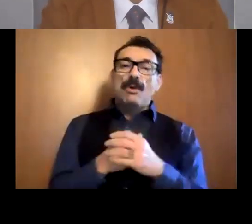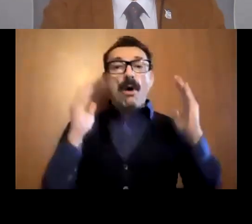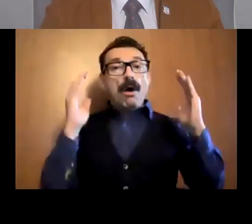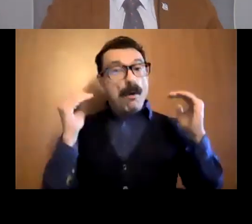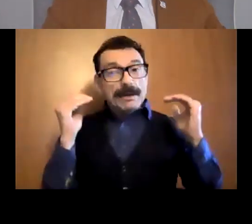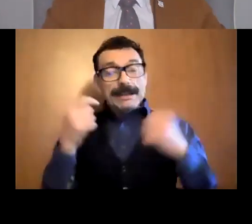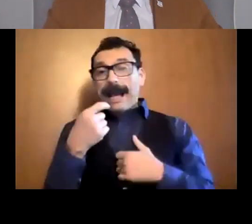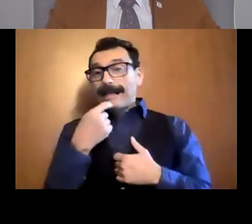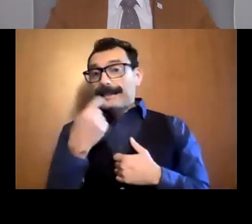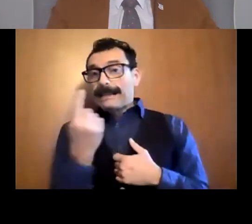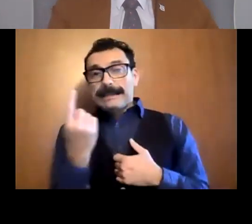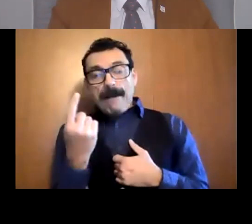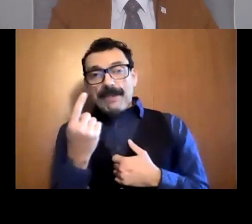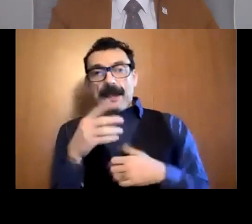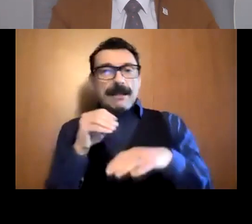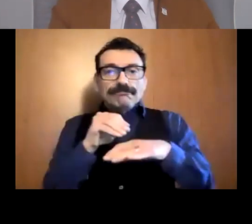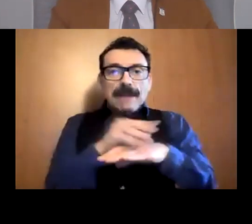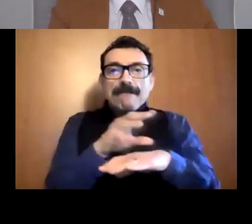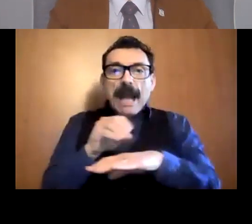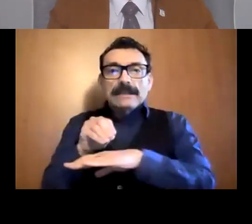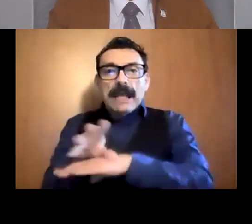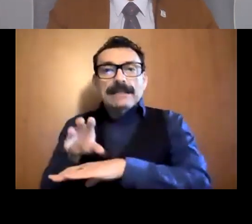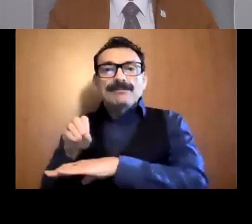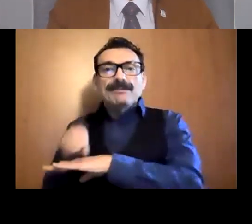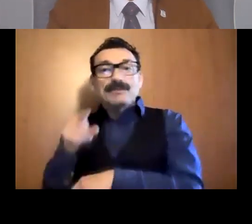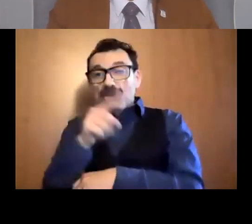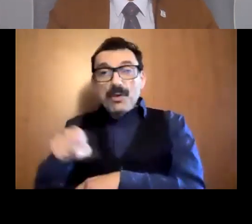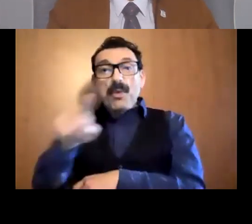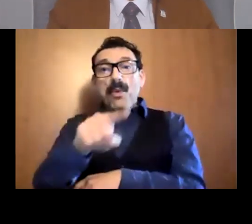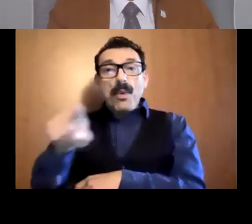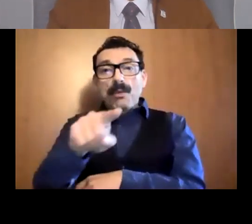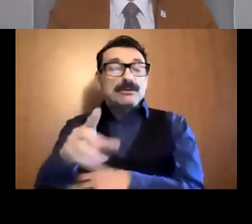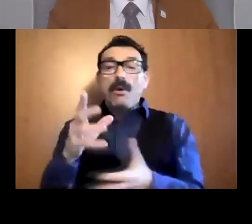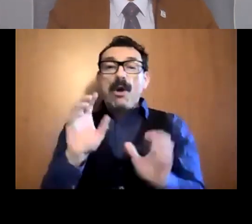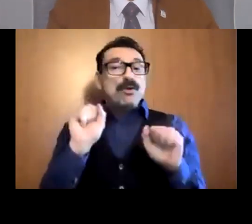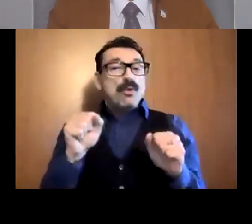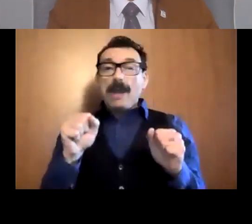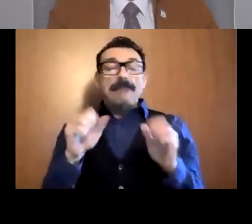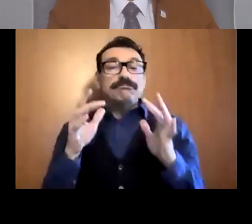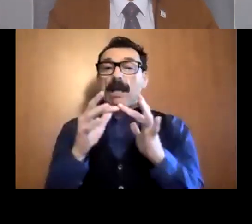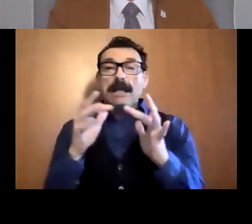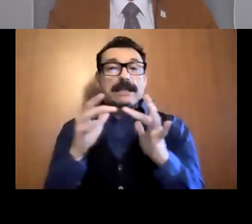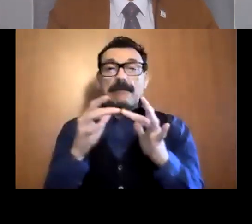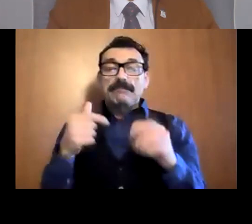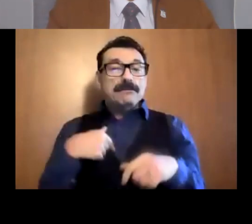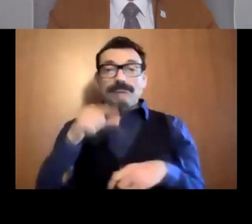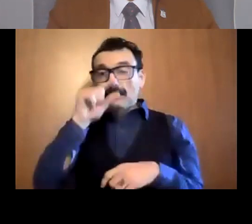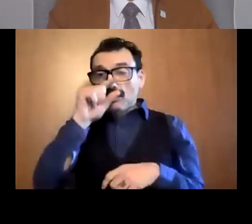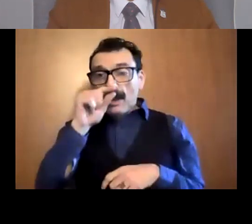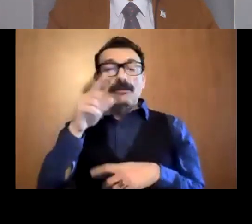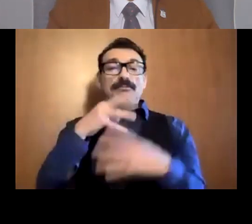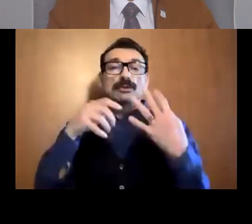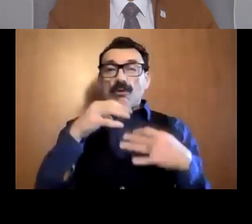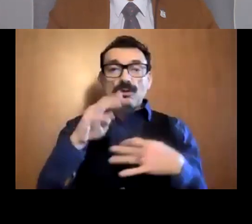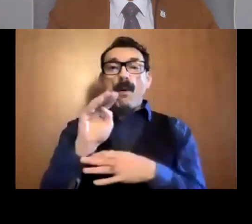of, touched you today. If you have follow-up questions, reach out to me on social media. And just encourage you guys